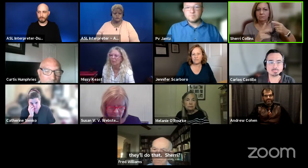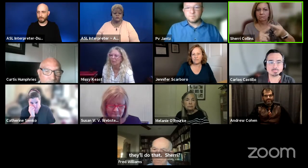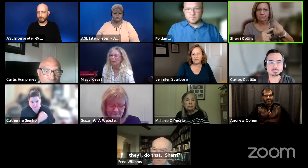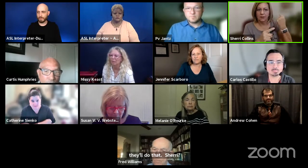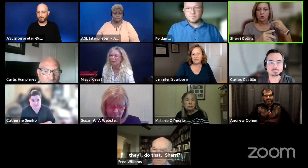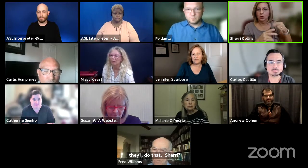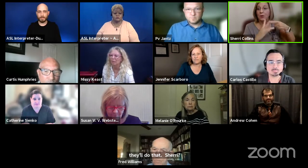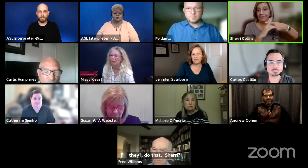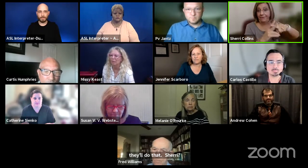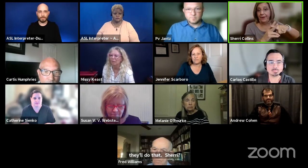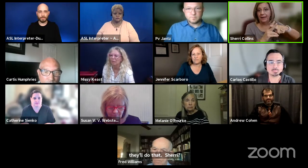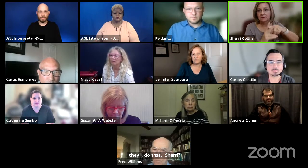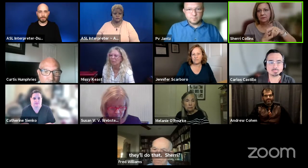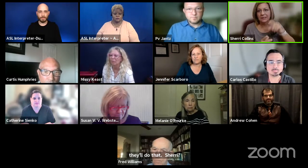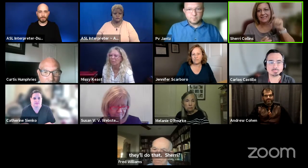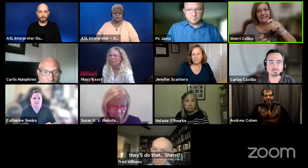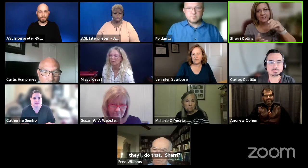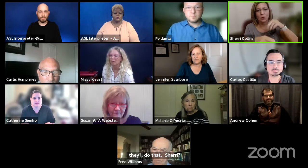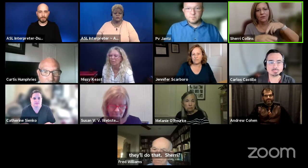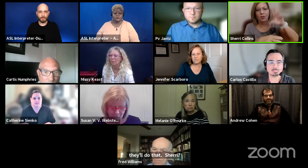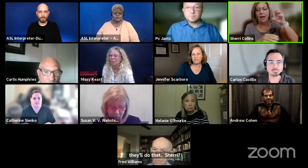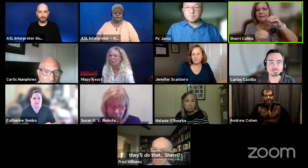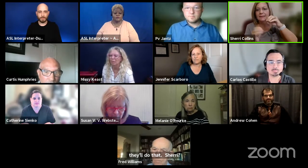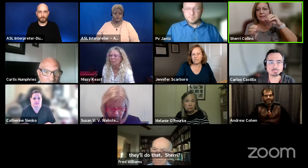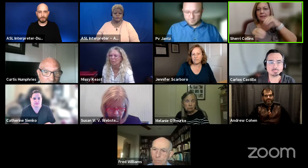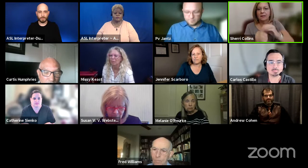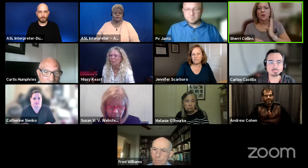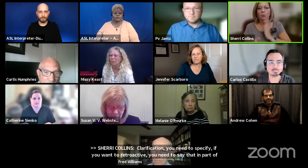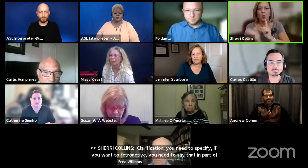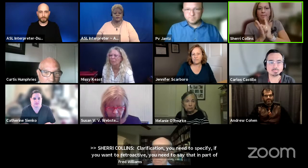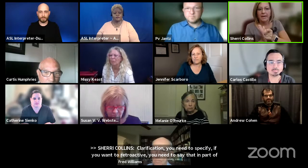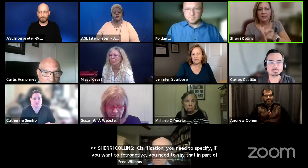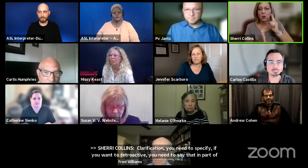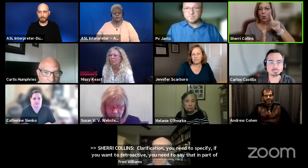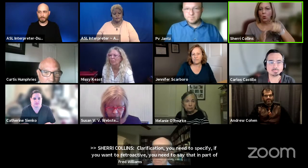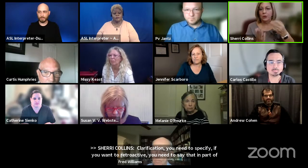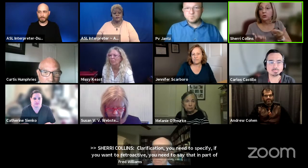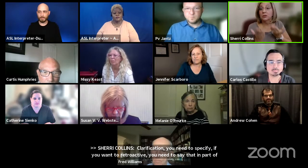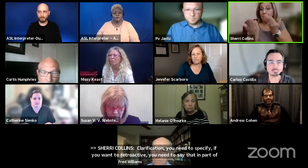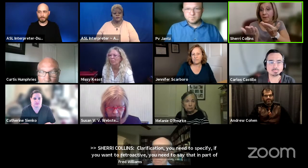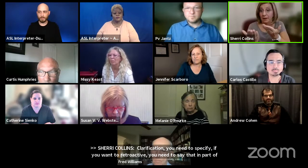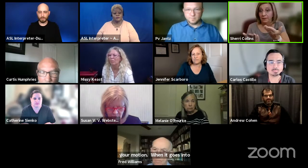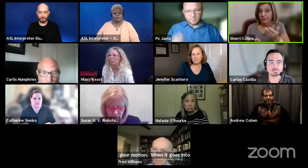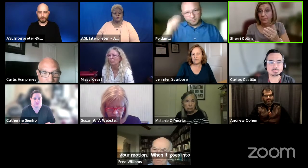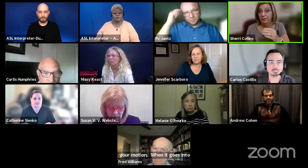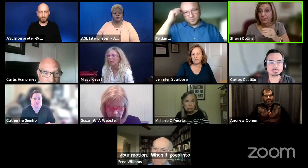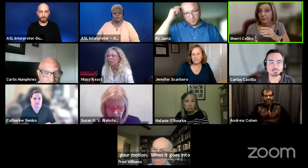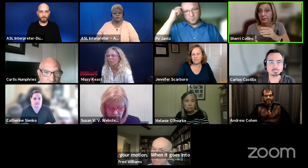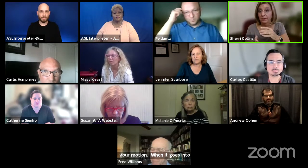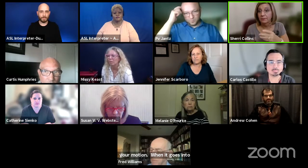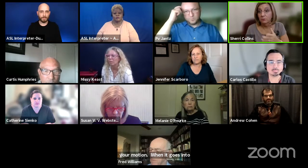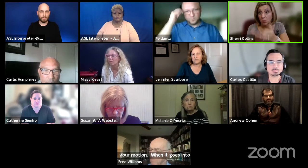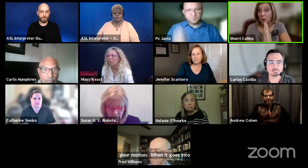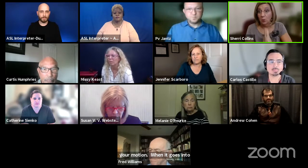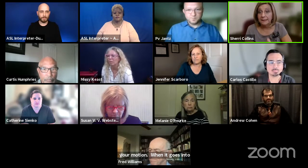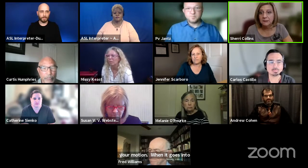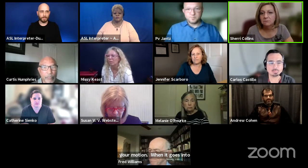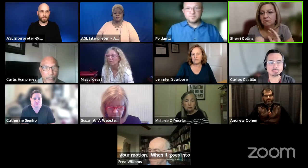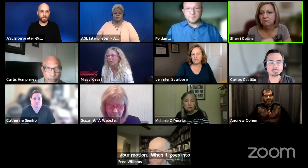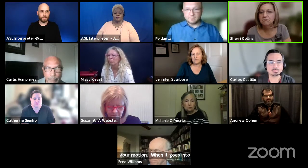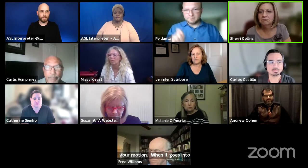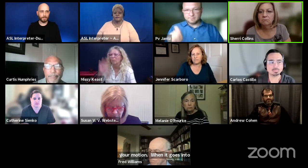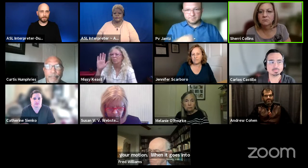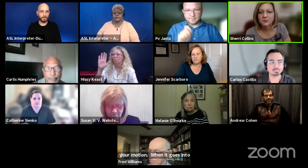when those would affect. It needs to reflect in the board minute when you submit the